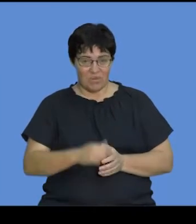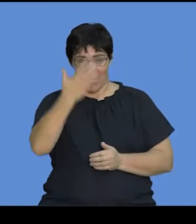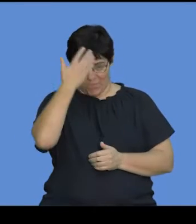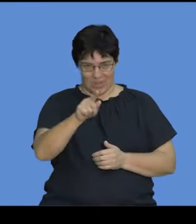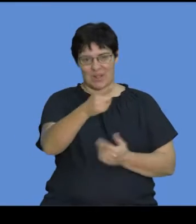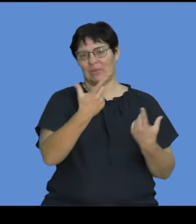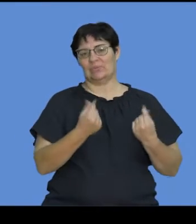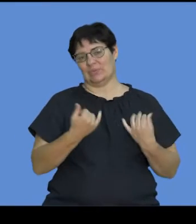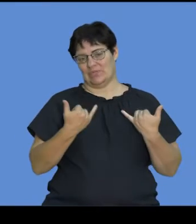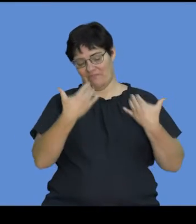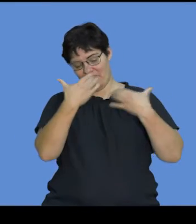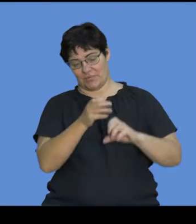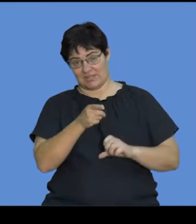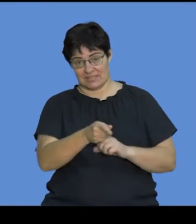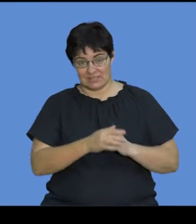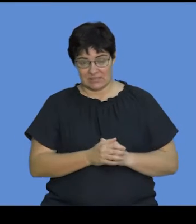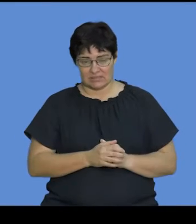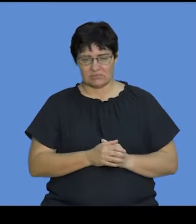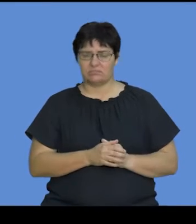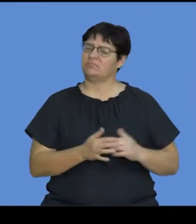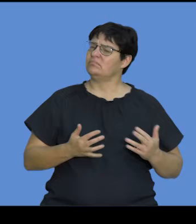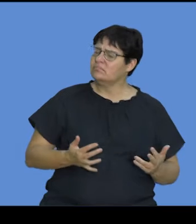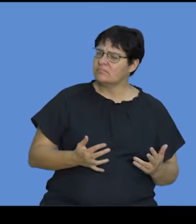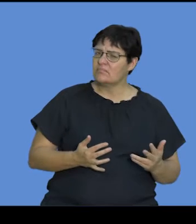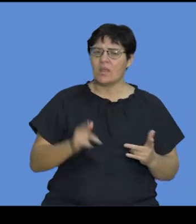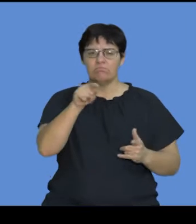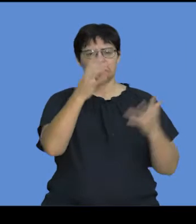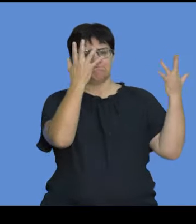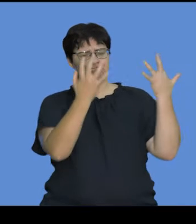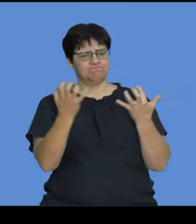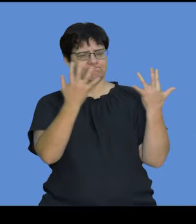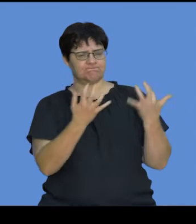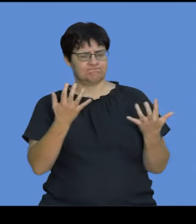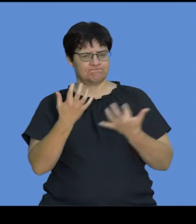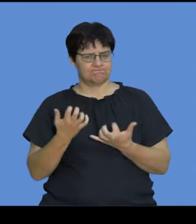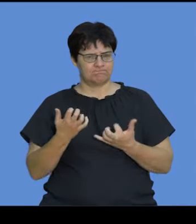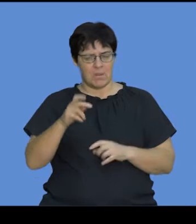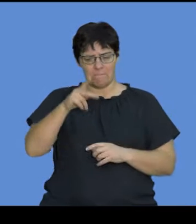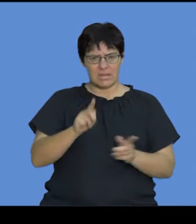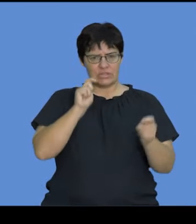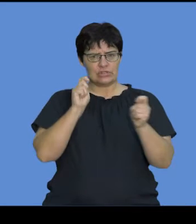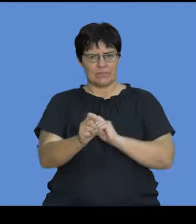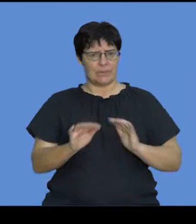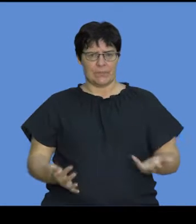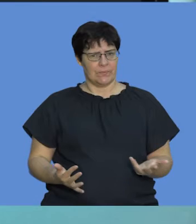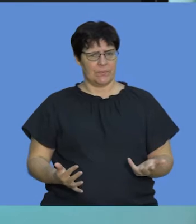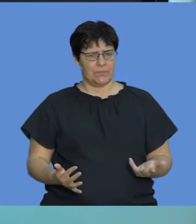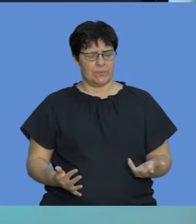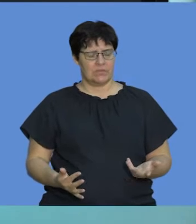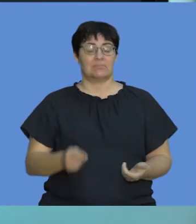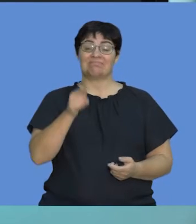moment. So, how do we calculate change in momentum? Because we've spoken about